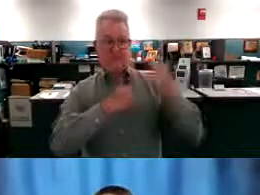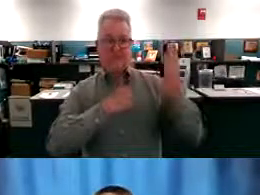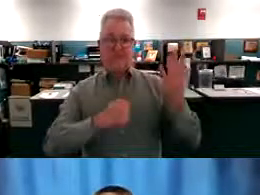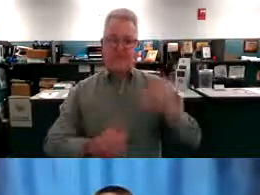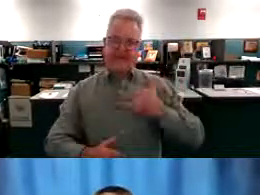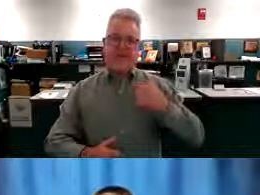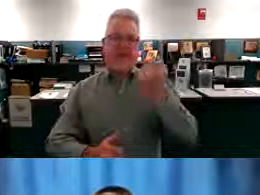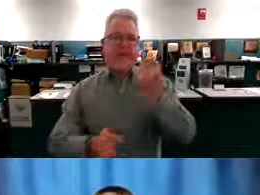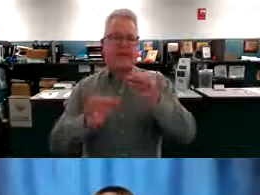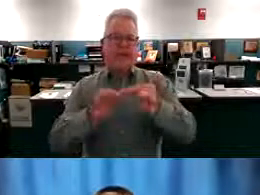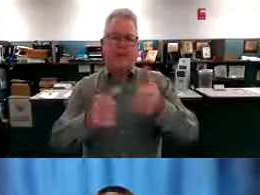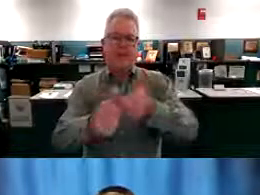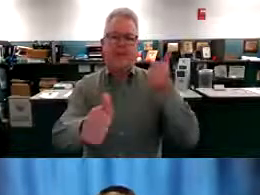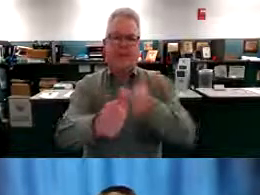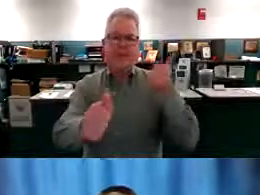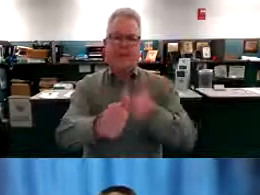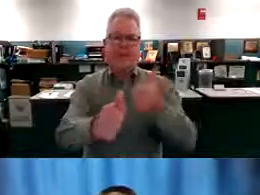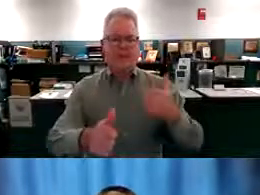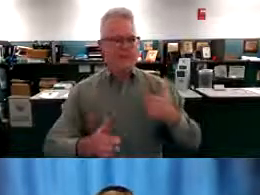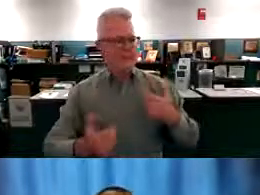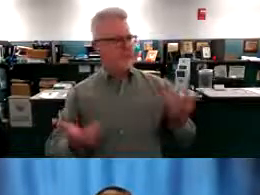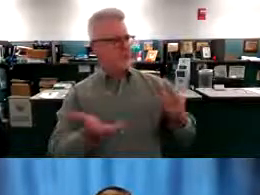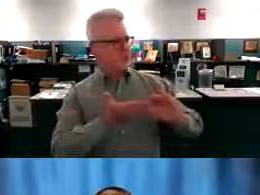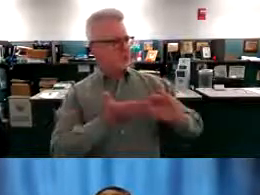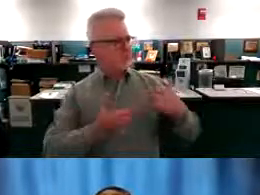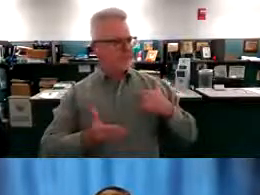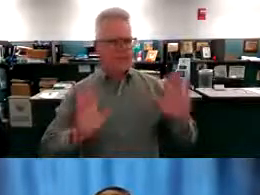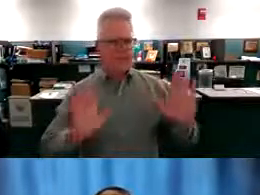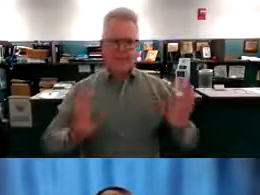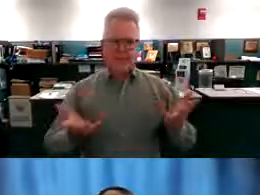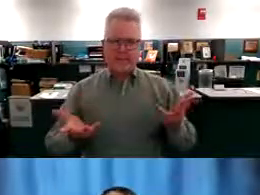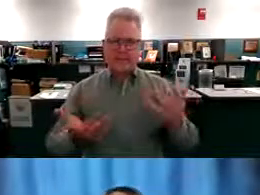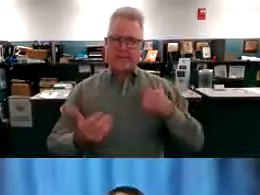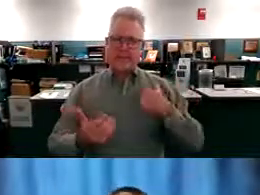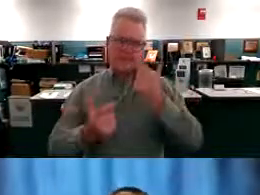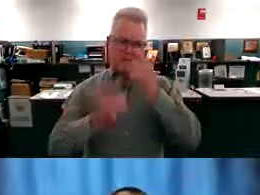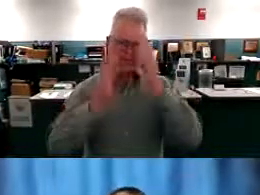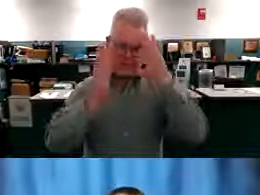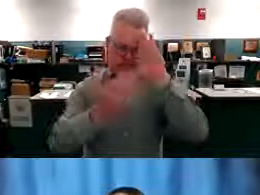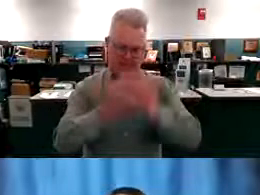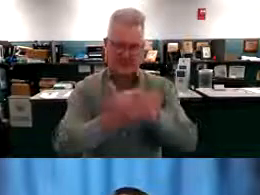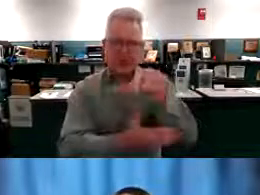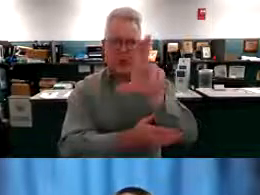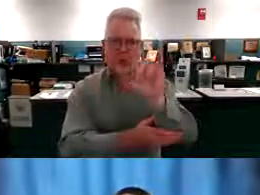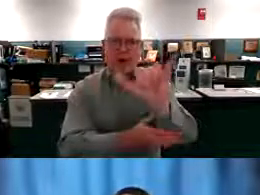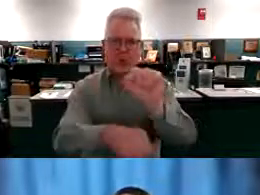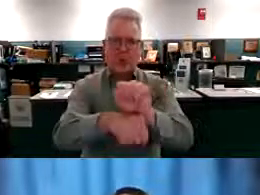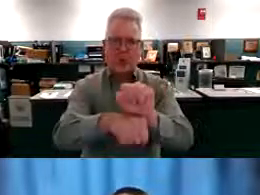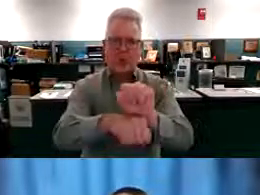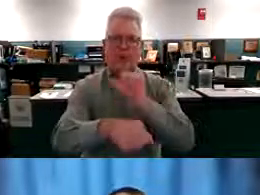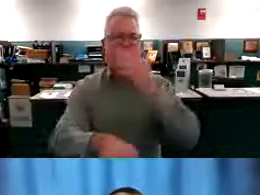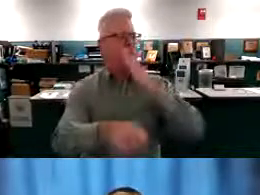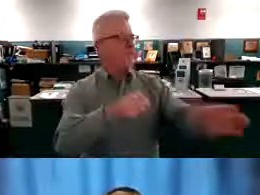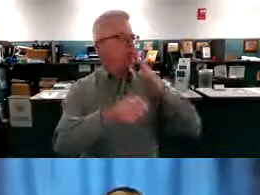things. But I feel that I've been a little bit. People have been saying you're behind on doing this or that,